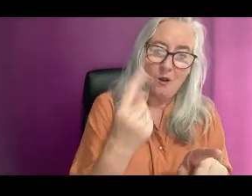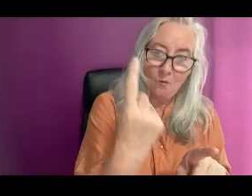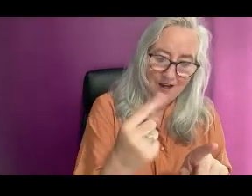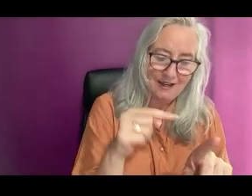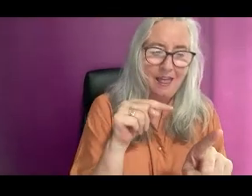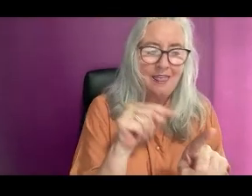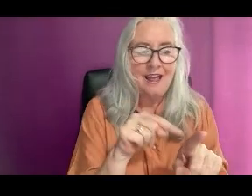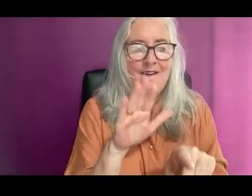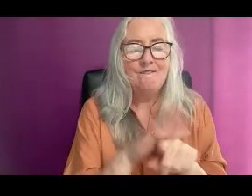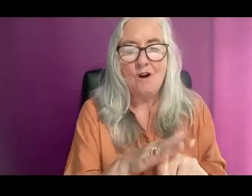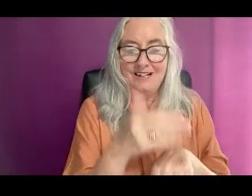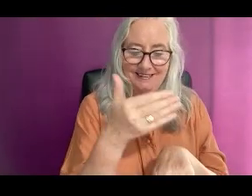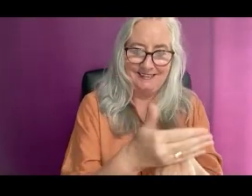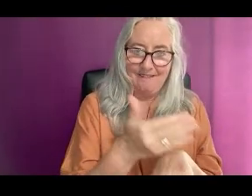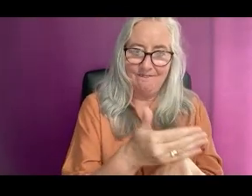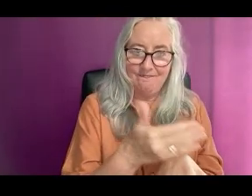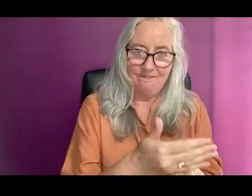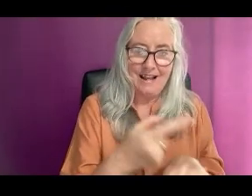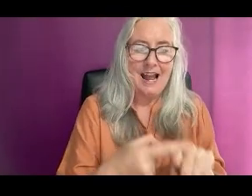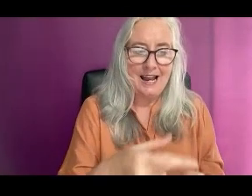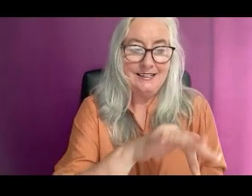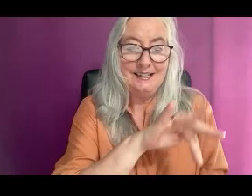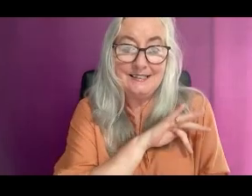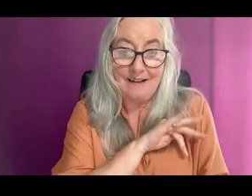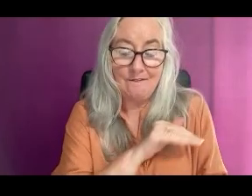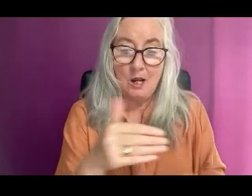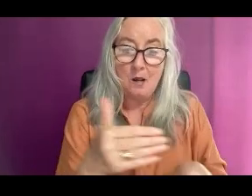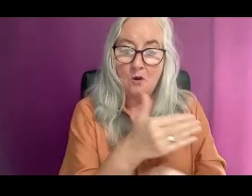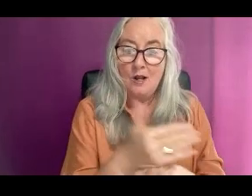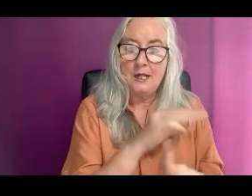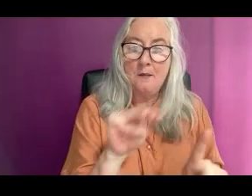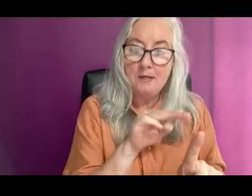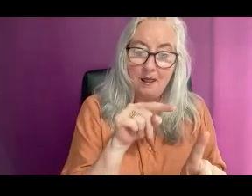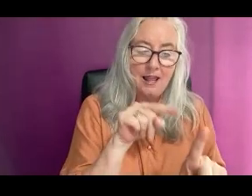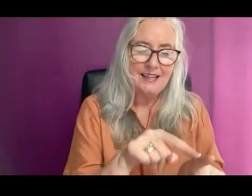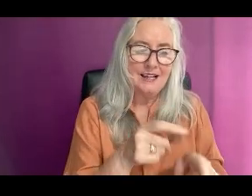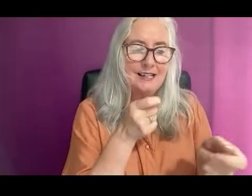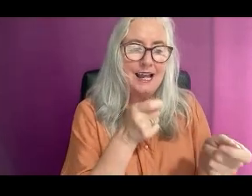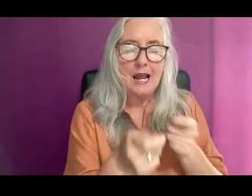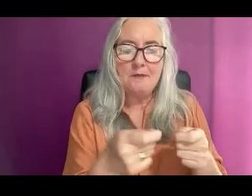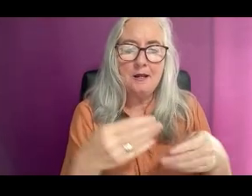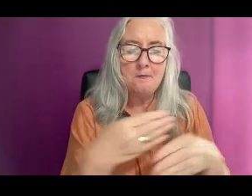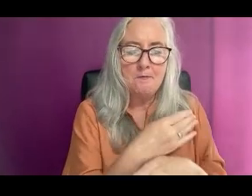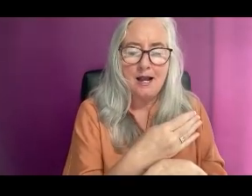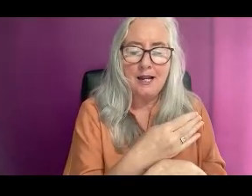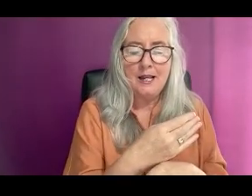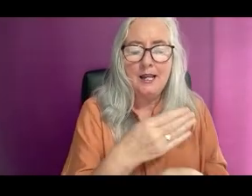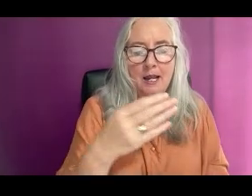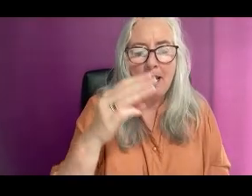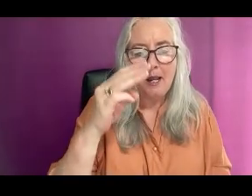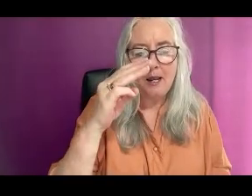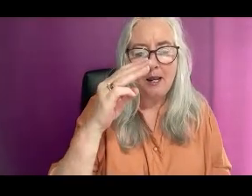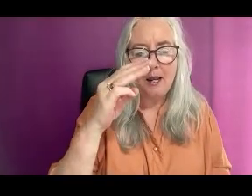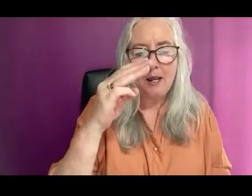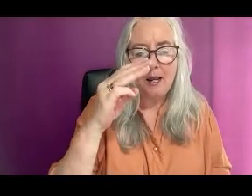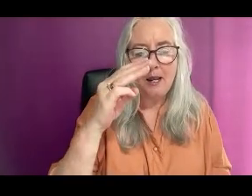for employees and self-employed people. It's administered by employment personal advisors.